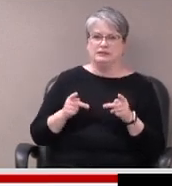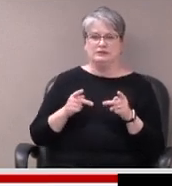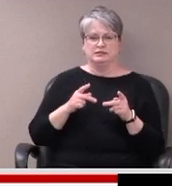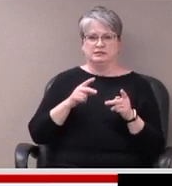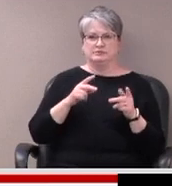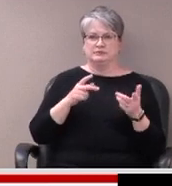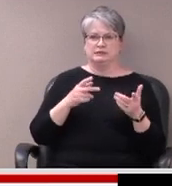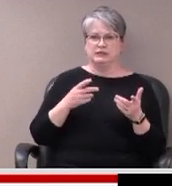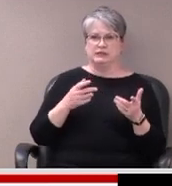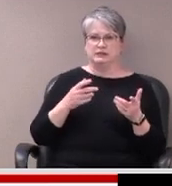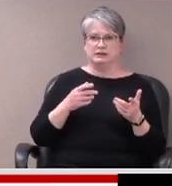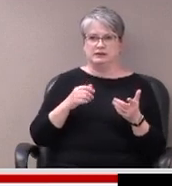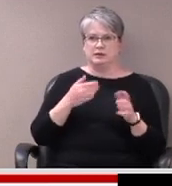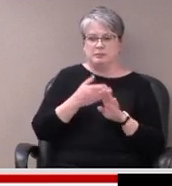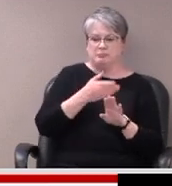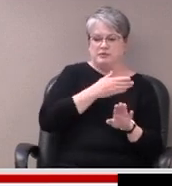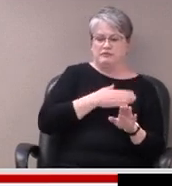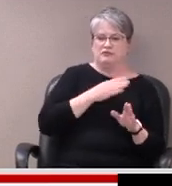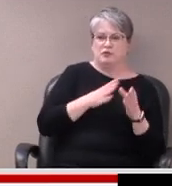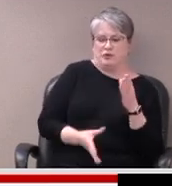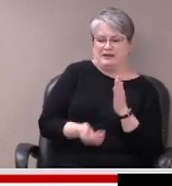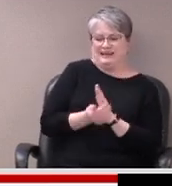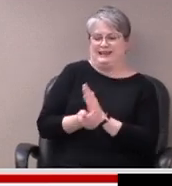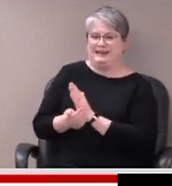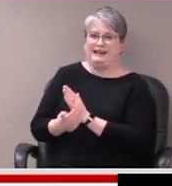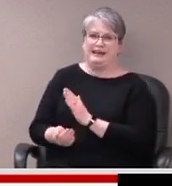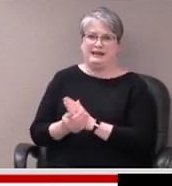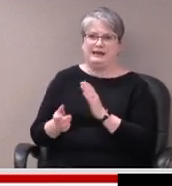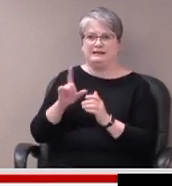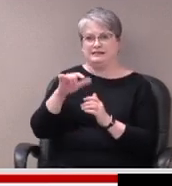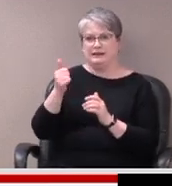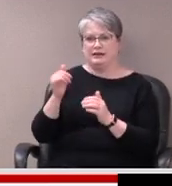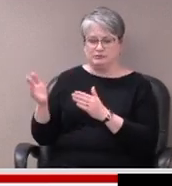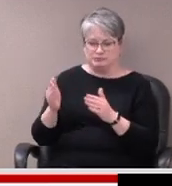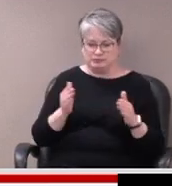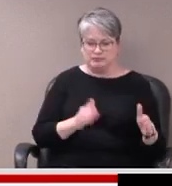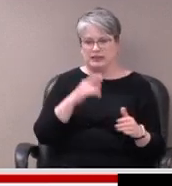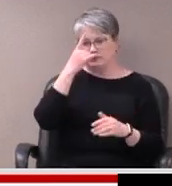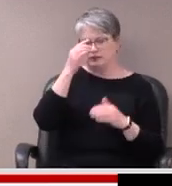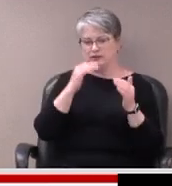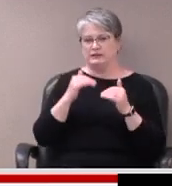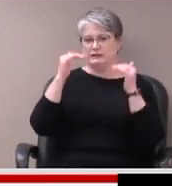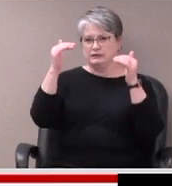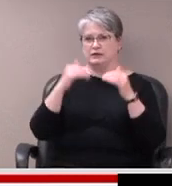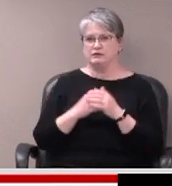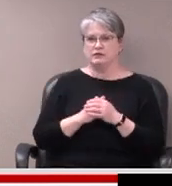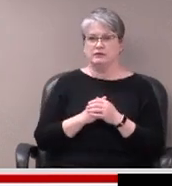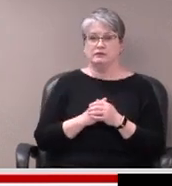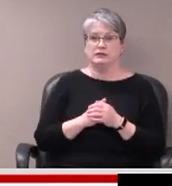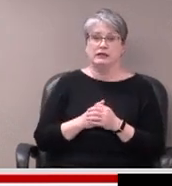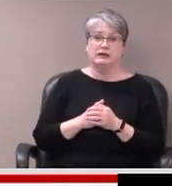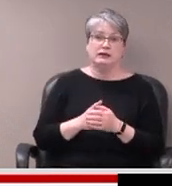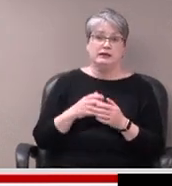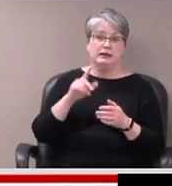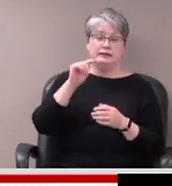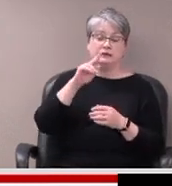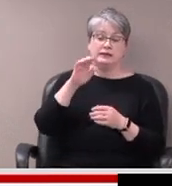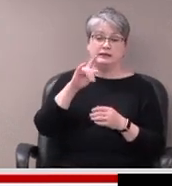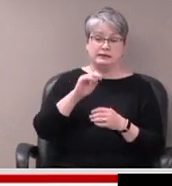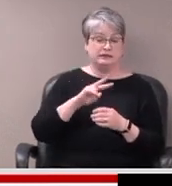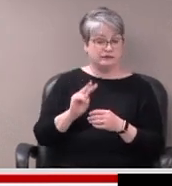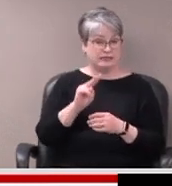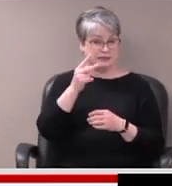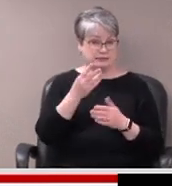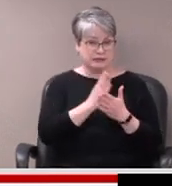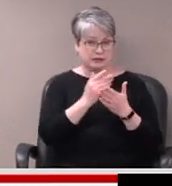major initiatives that represent the strategies to get us to the next level. The tentative will include a majority of the